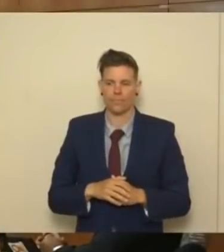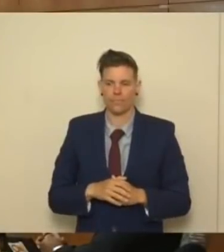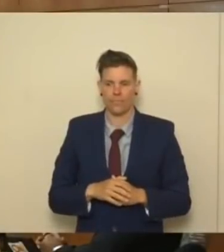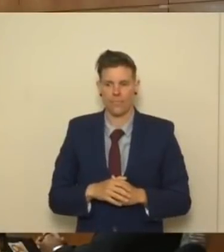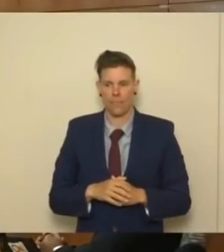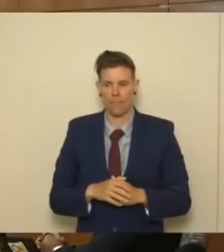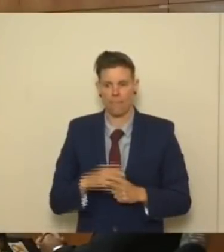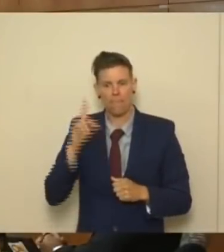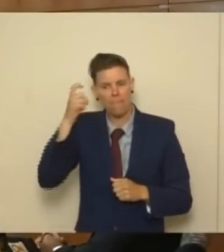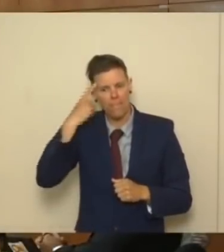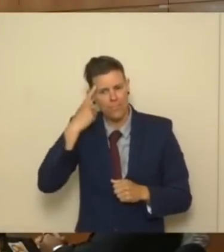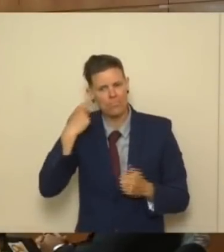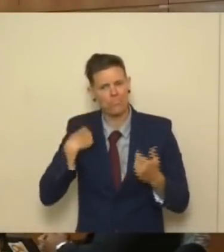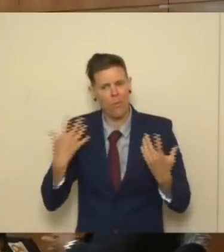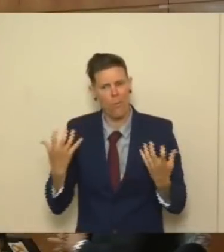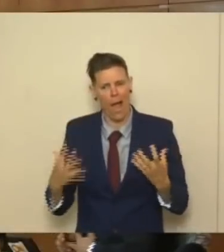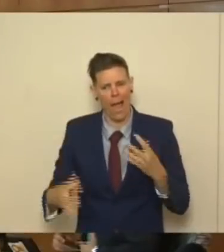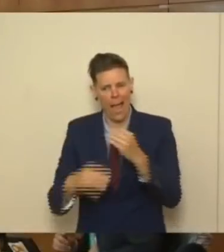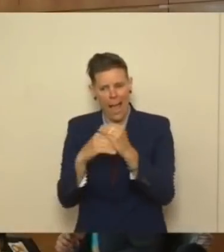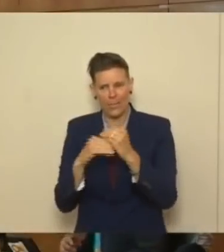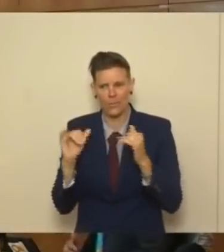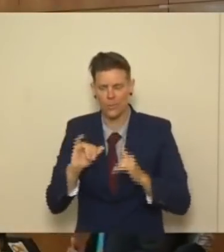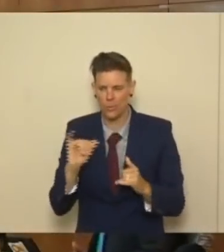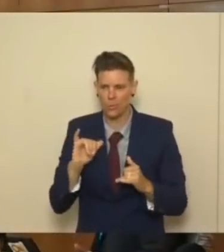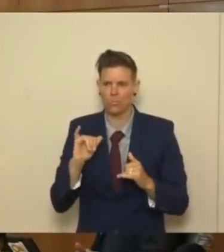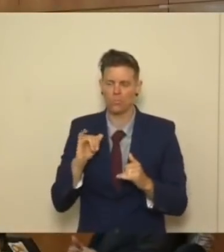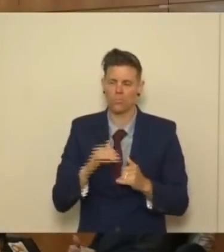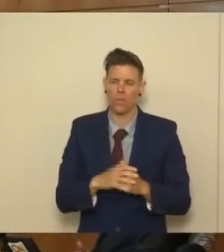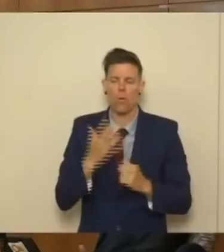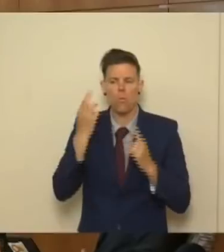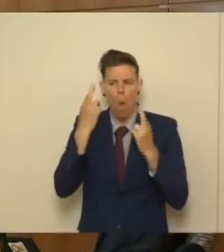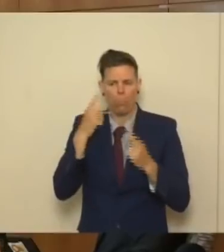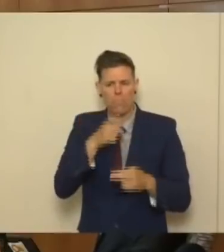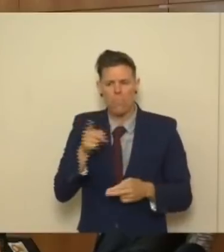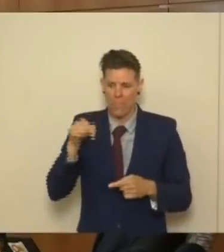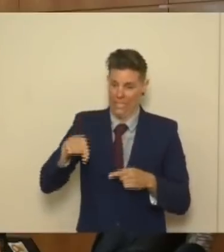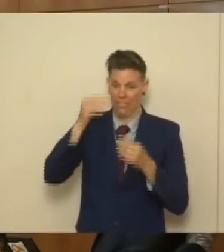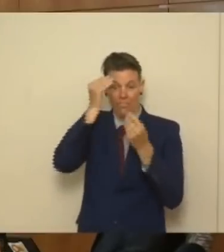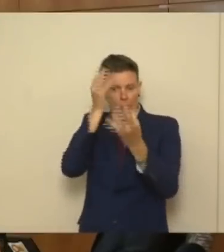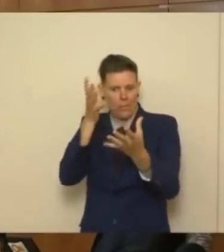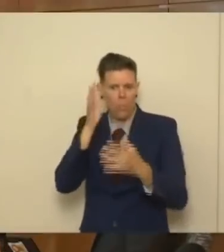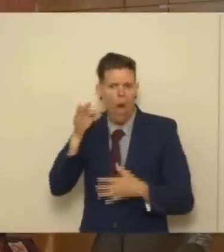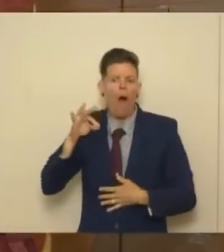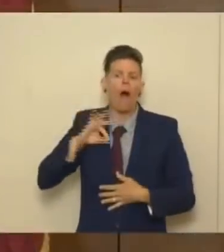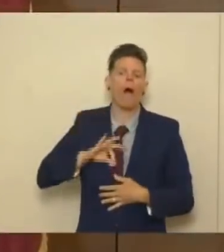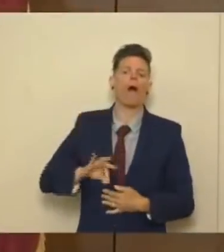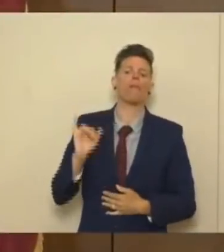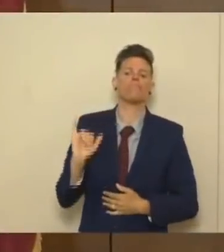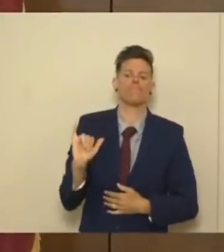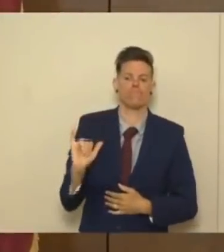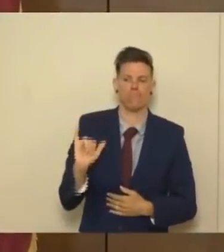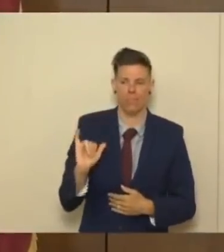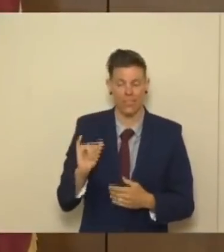is, I hope is valuable for folks who tune in for so long, and I'm grateful to you.